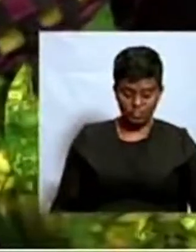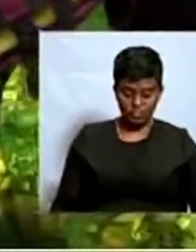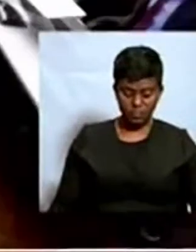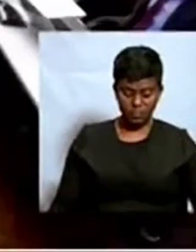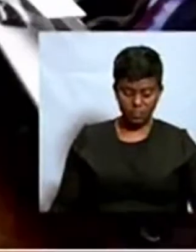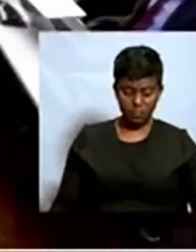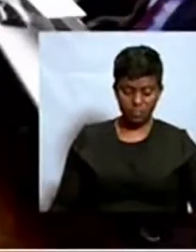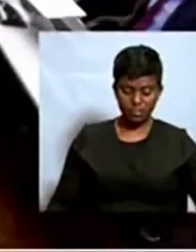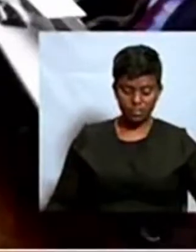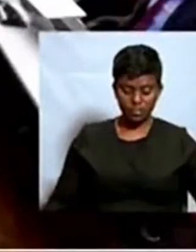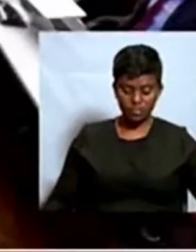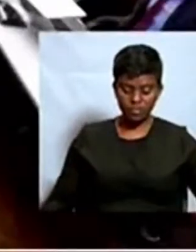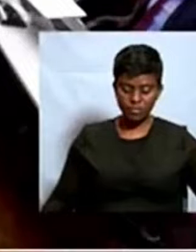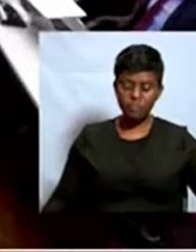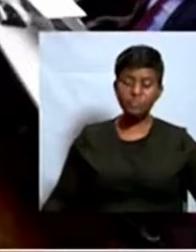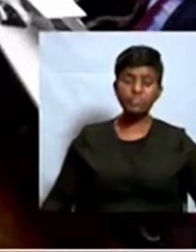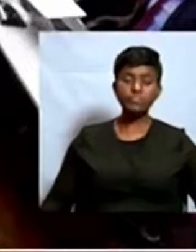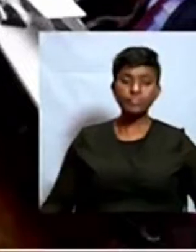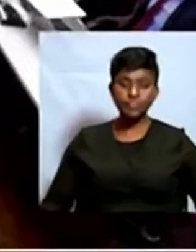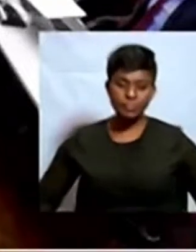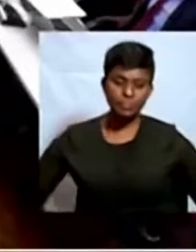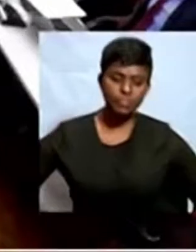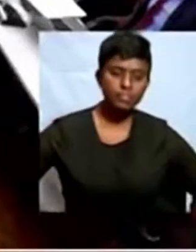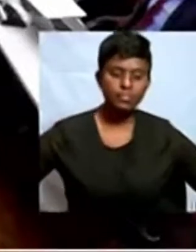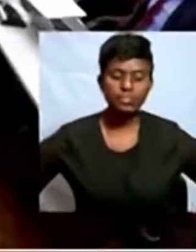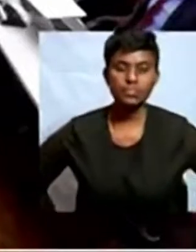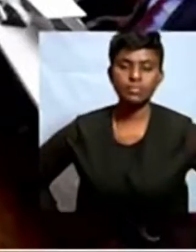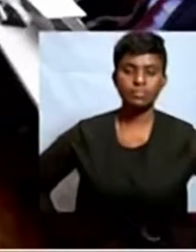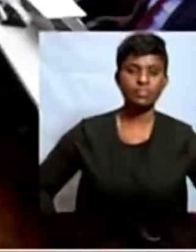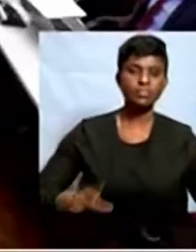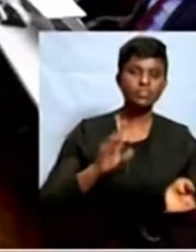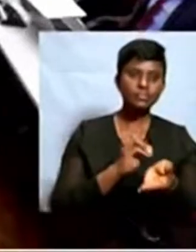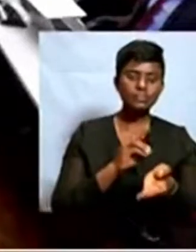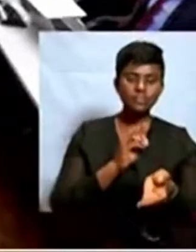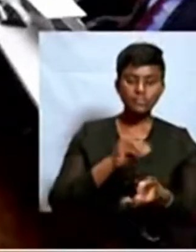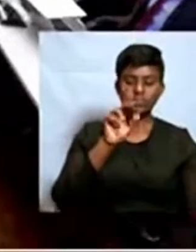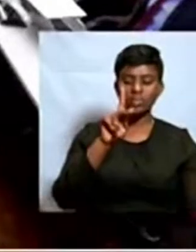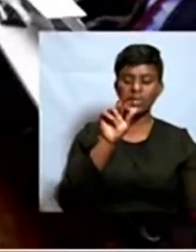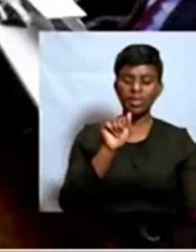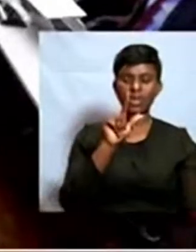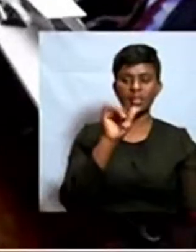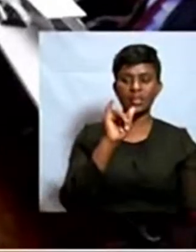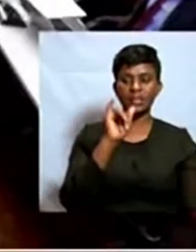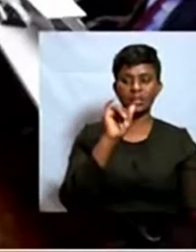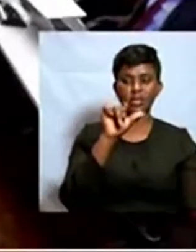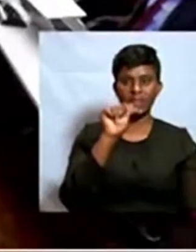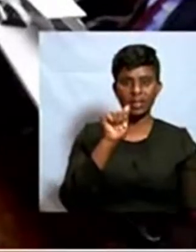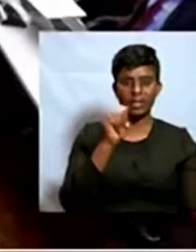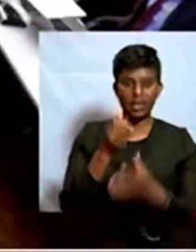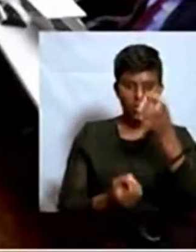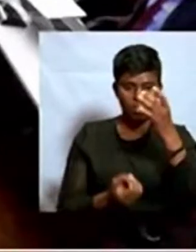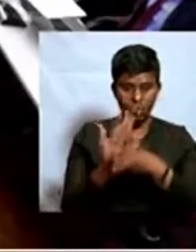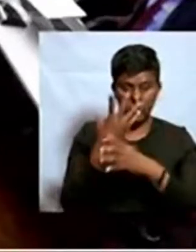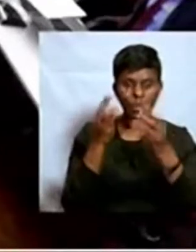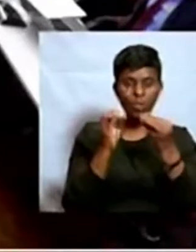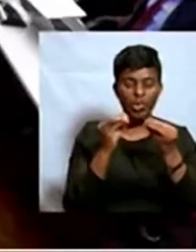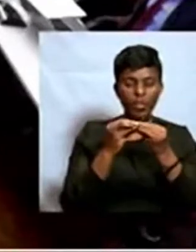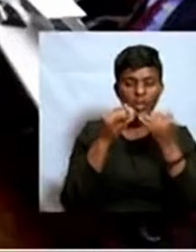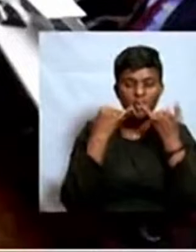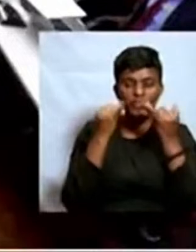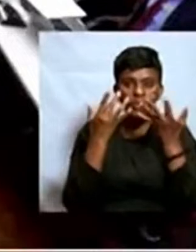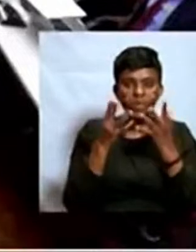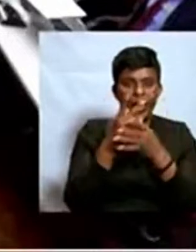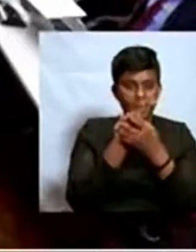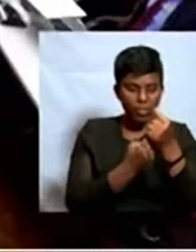Honorable Dr. Kalila. So, Chair, it's just a follow-up. Basically on the growth strategies, we have been briefed by